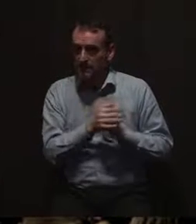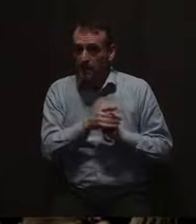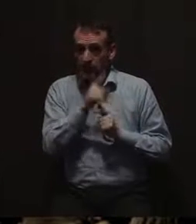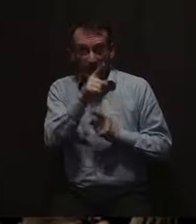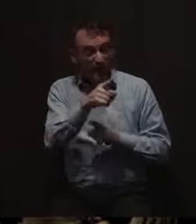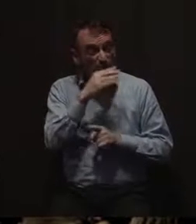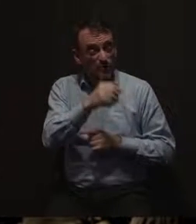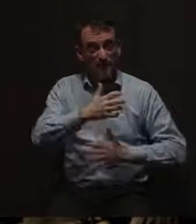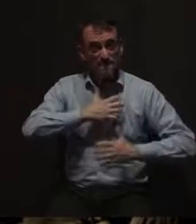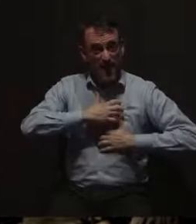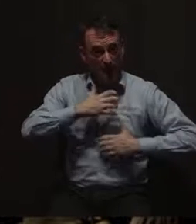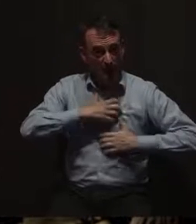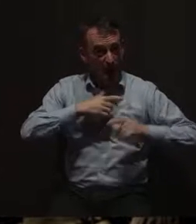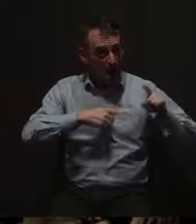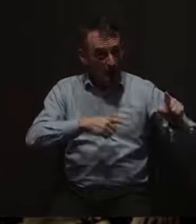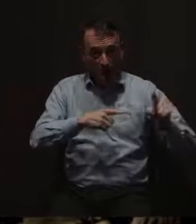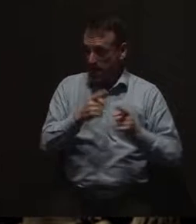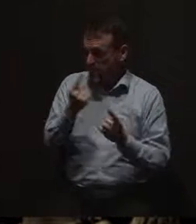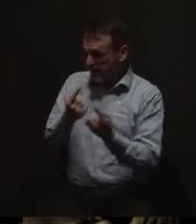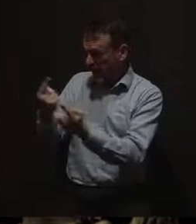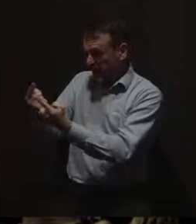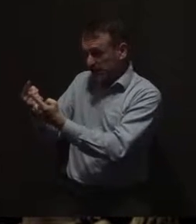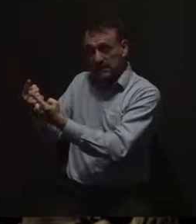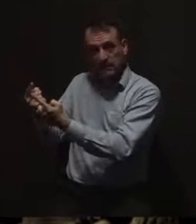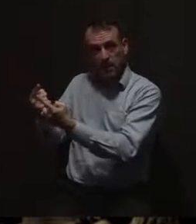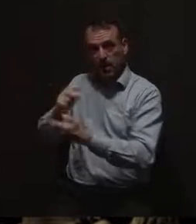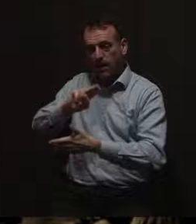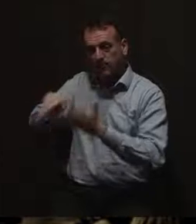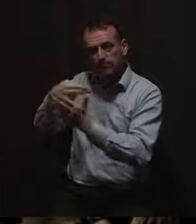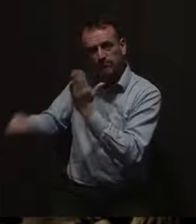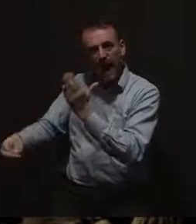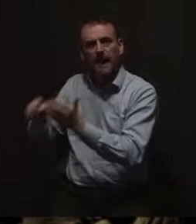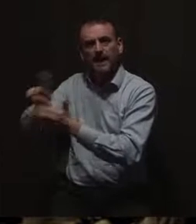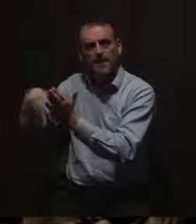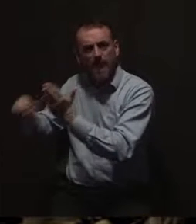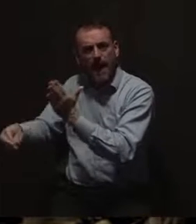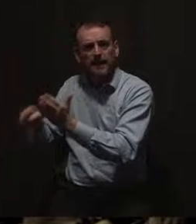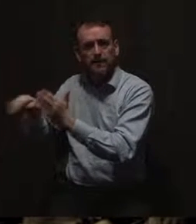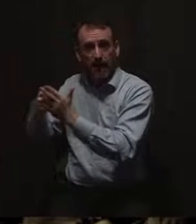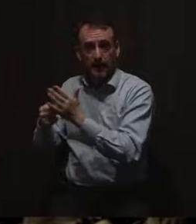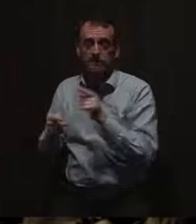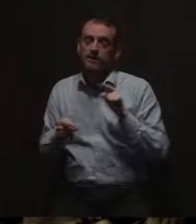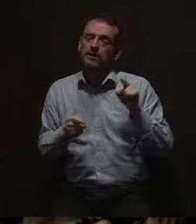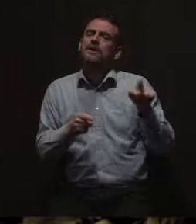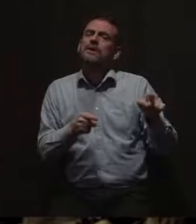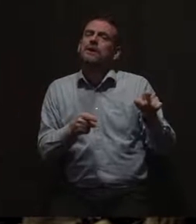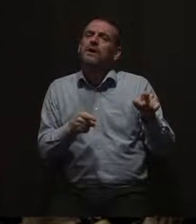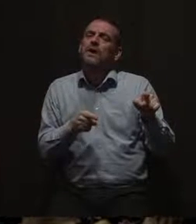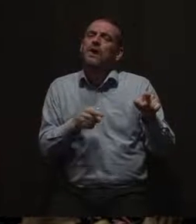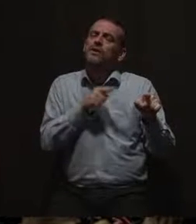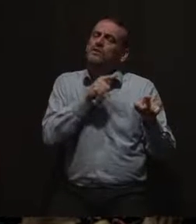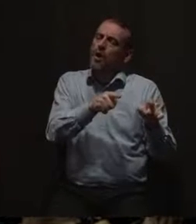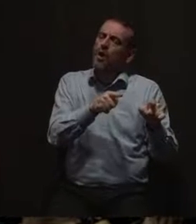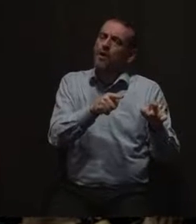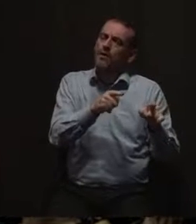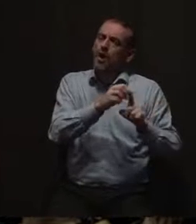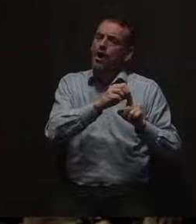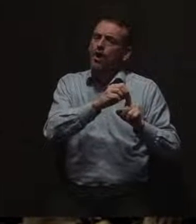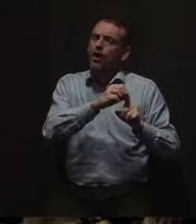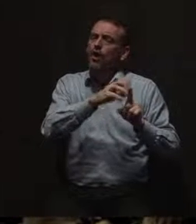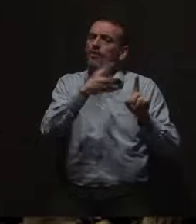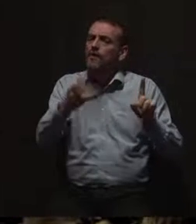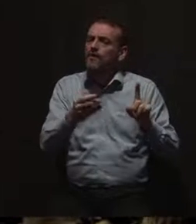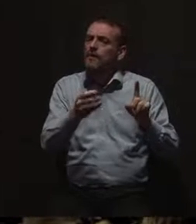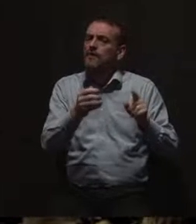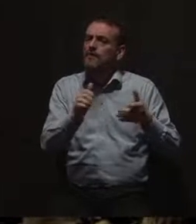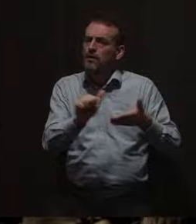can we ban now? So, and the conservative press blames woke, as if an adjective could do all that on its